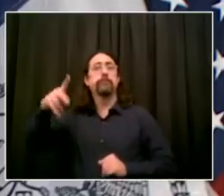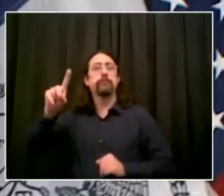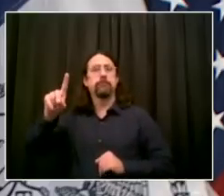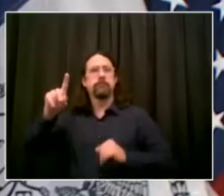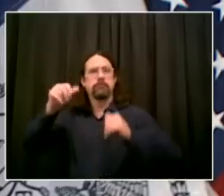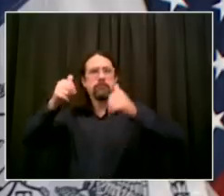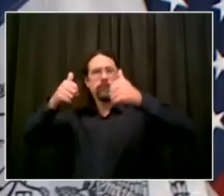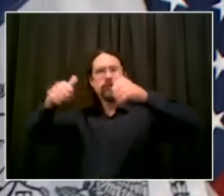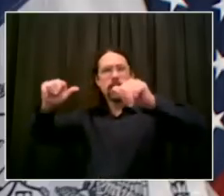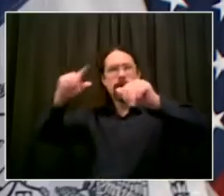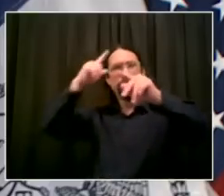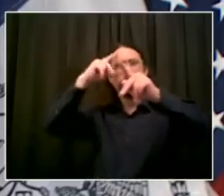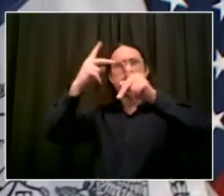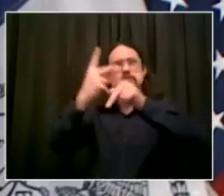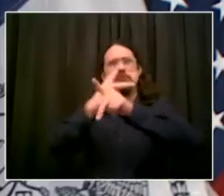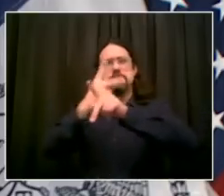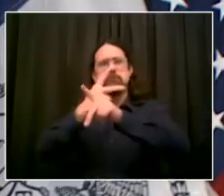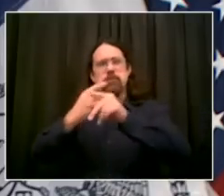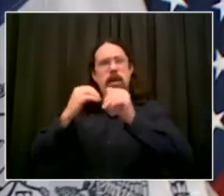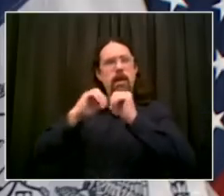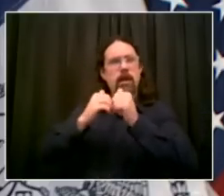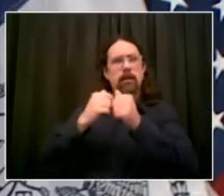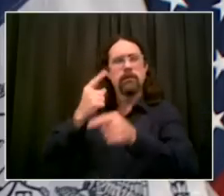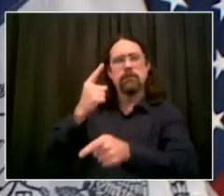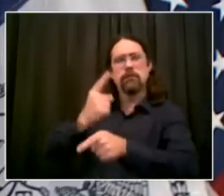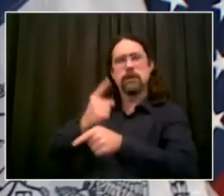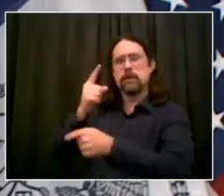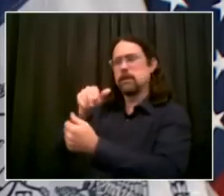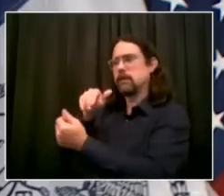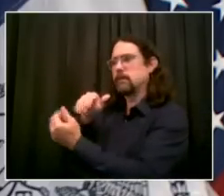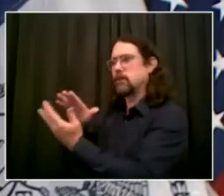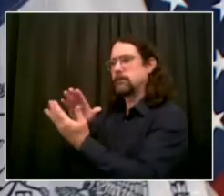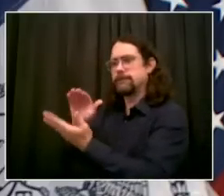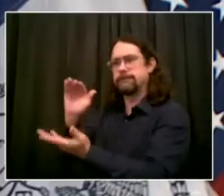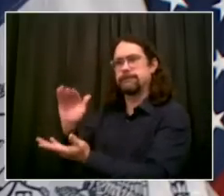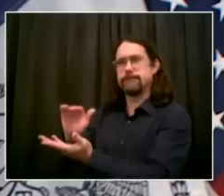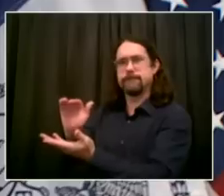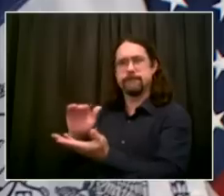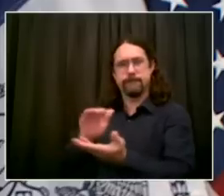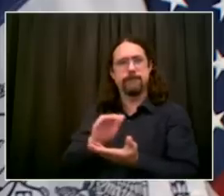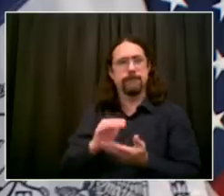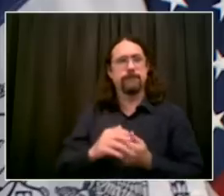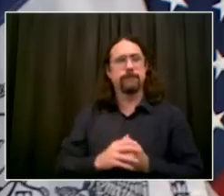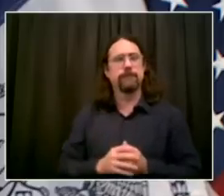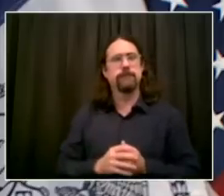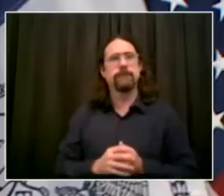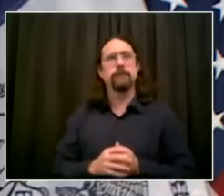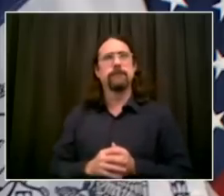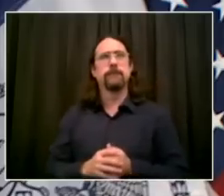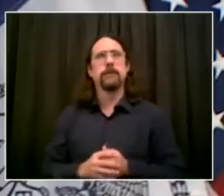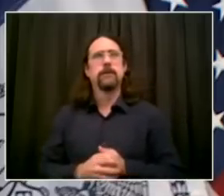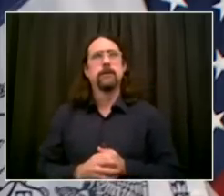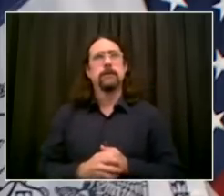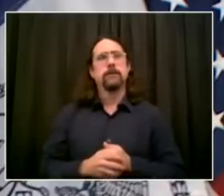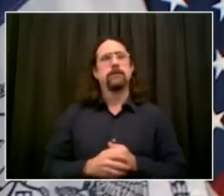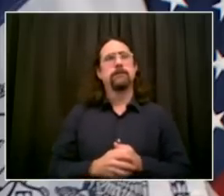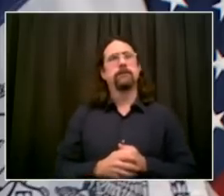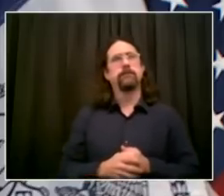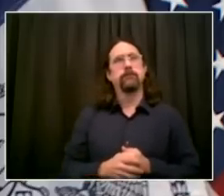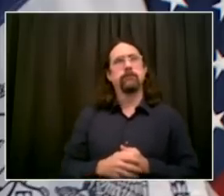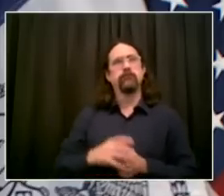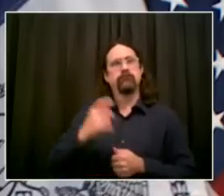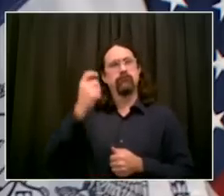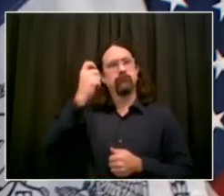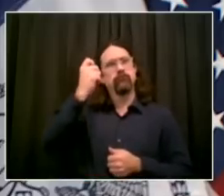But what's happened over the past few nights is violence. And our reporter was out there last night, the night